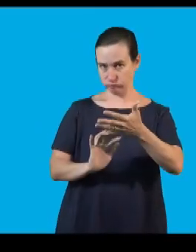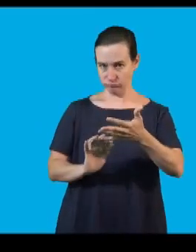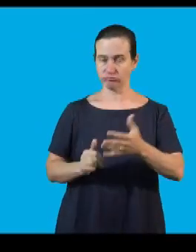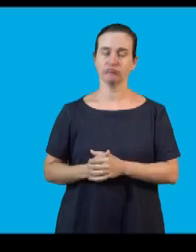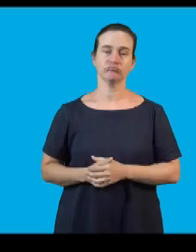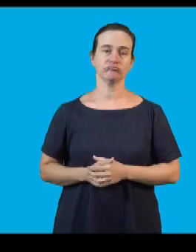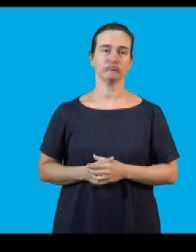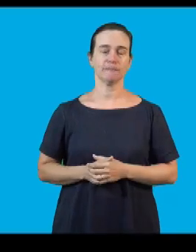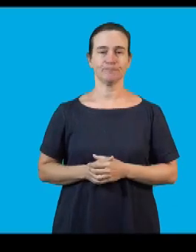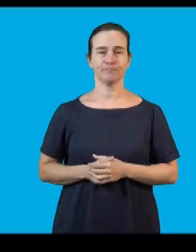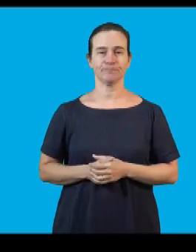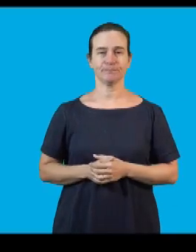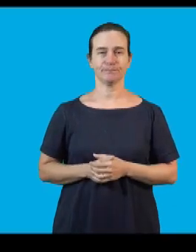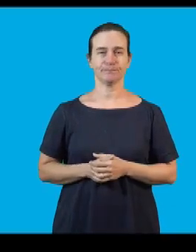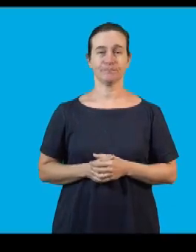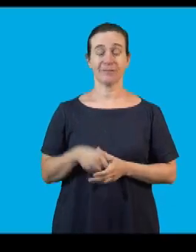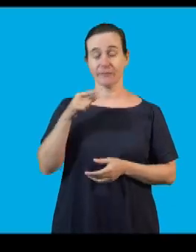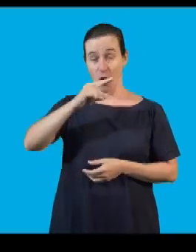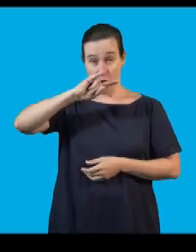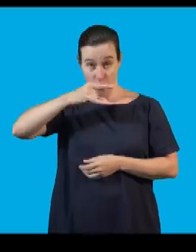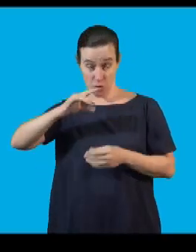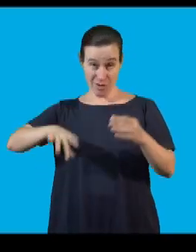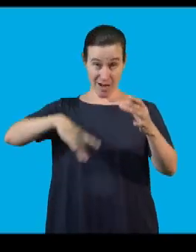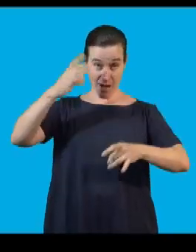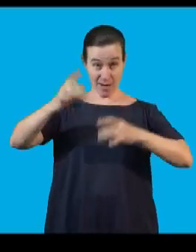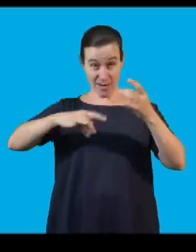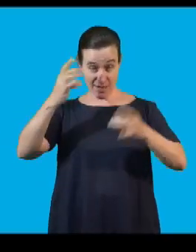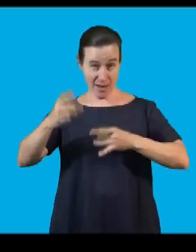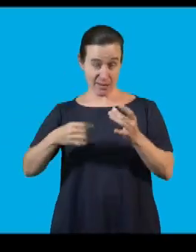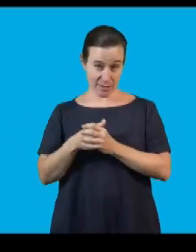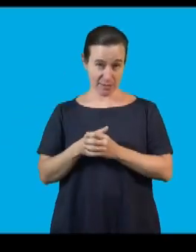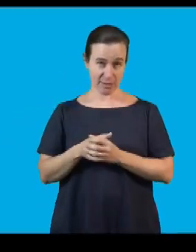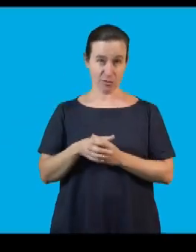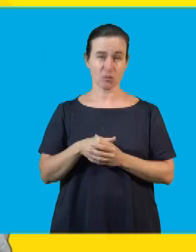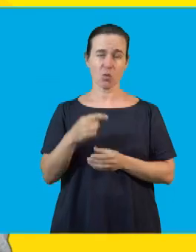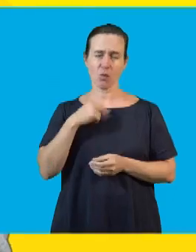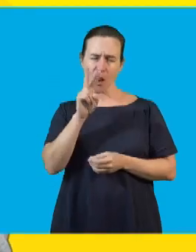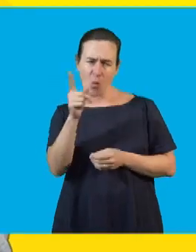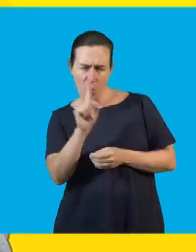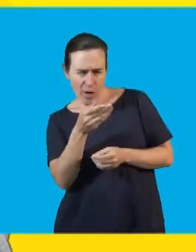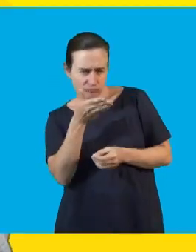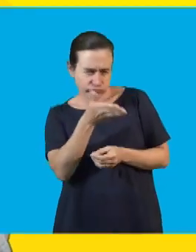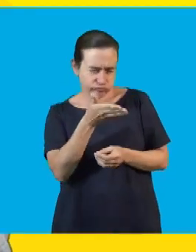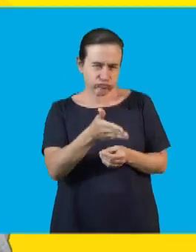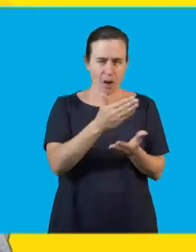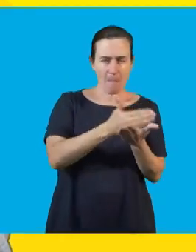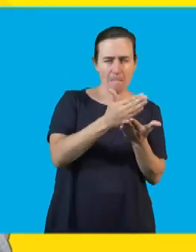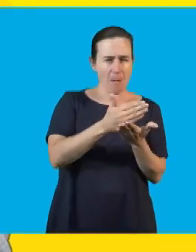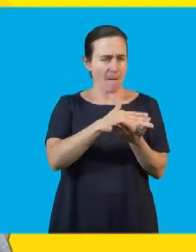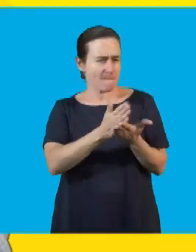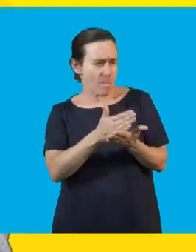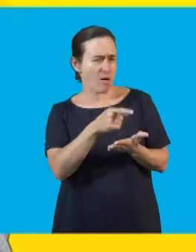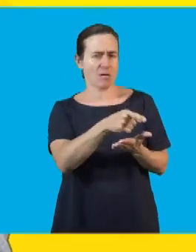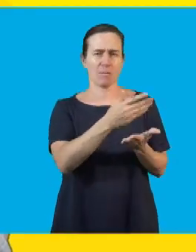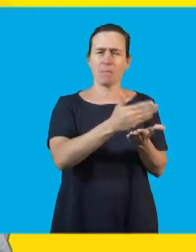visual text. All right? Remember, in our cartoon analysis, we featured on the features of the cartoon,